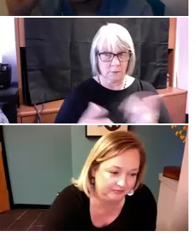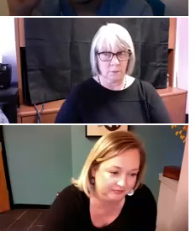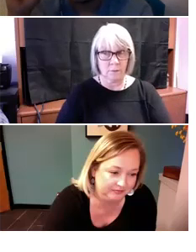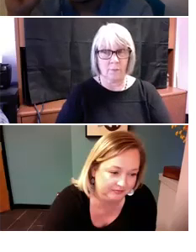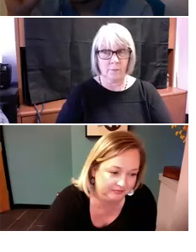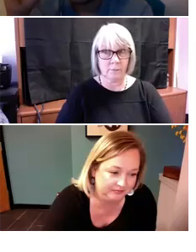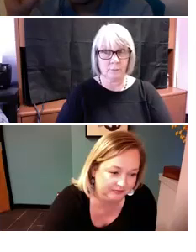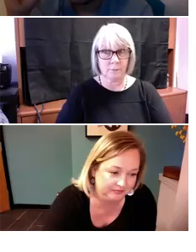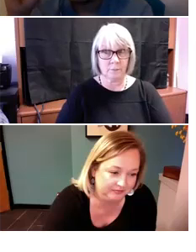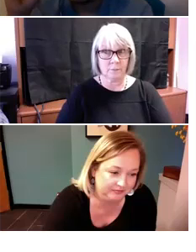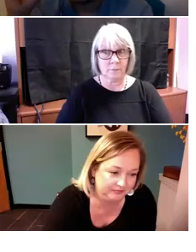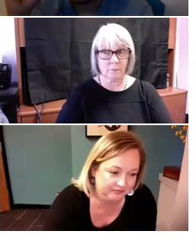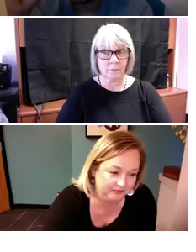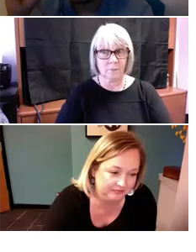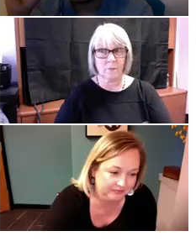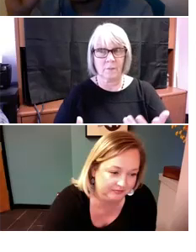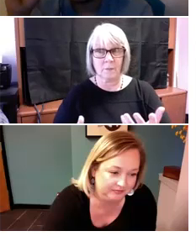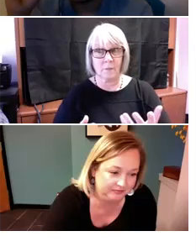Type in yes or no.